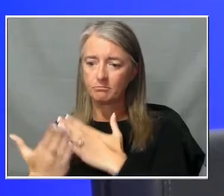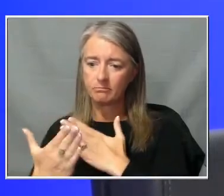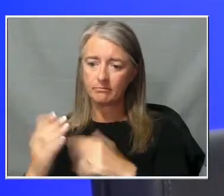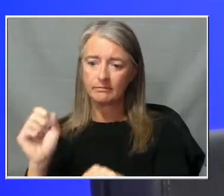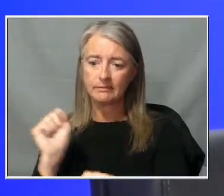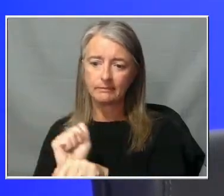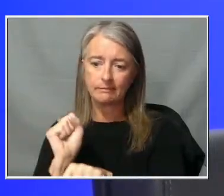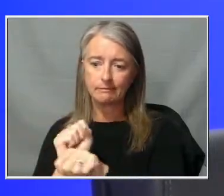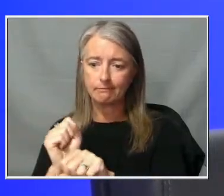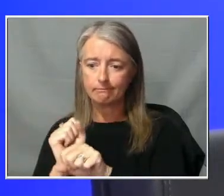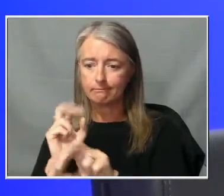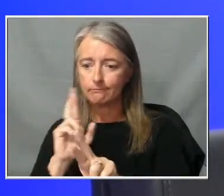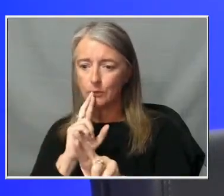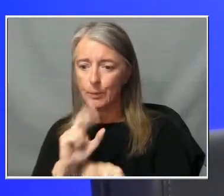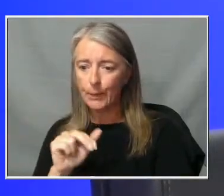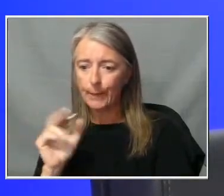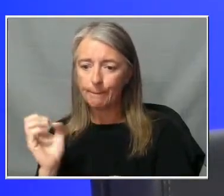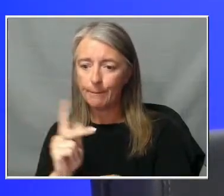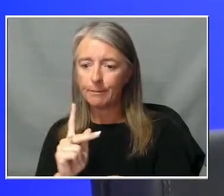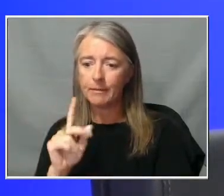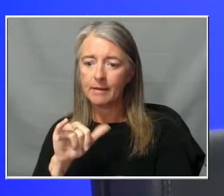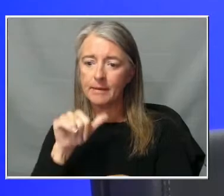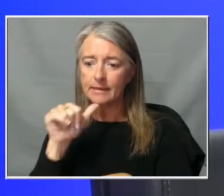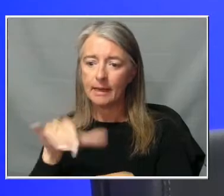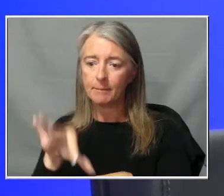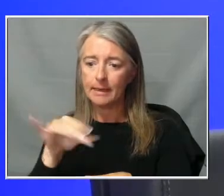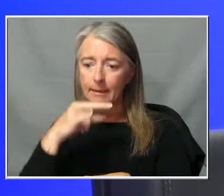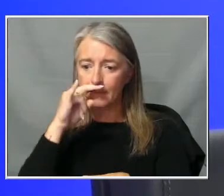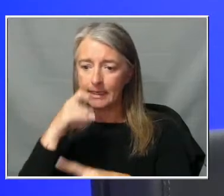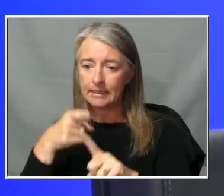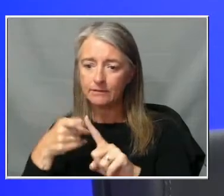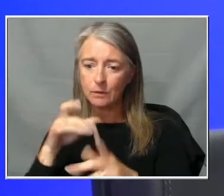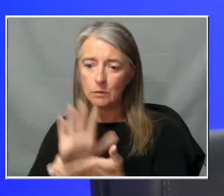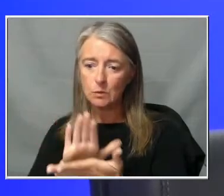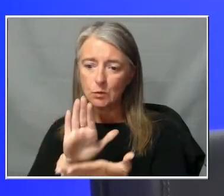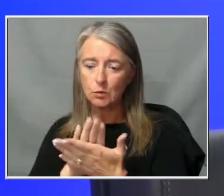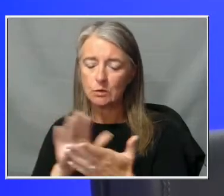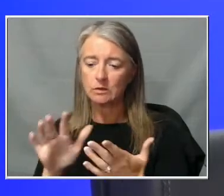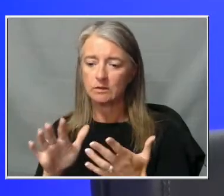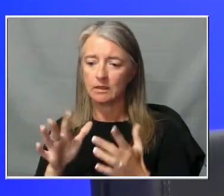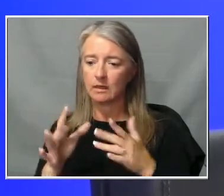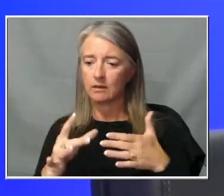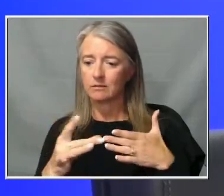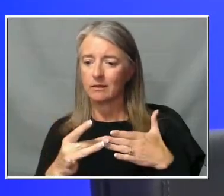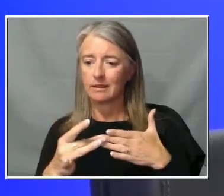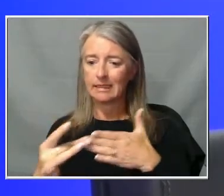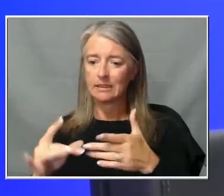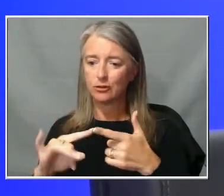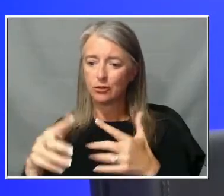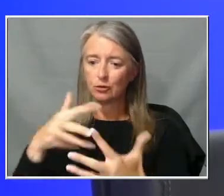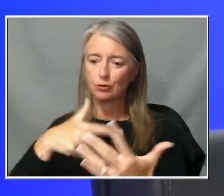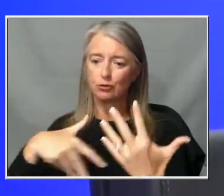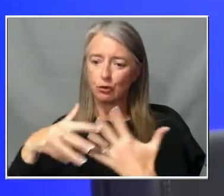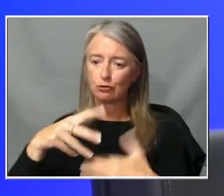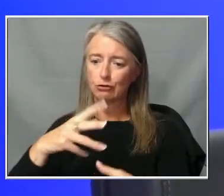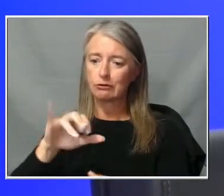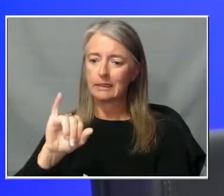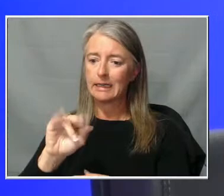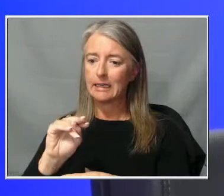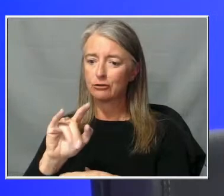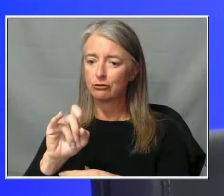They might not be picking up their kids from school. So that all leads to social interpersonal problems between husband and wife at